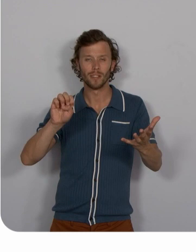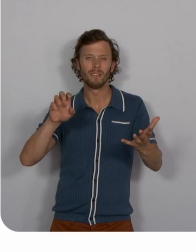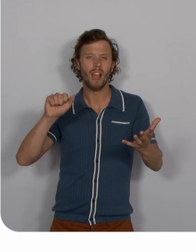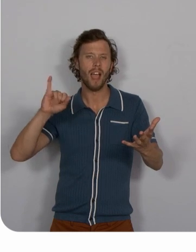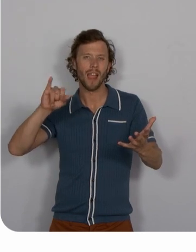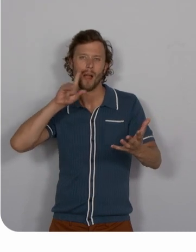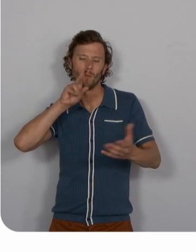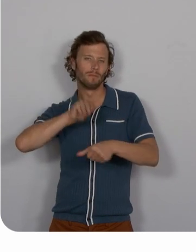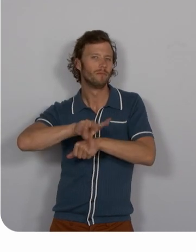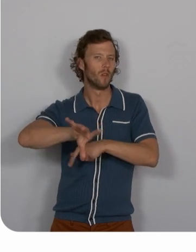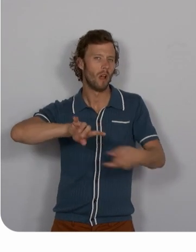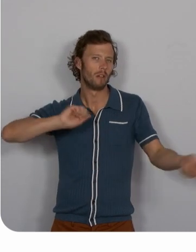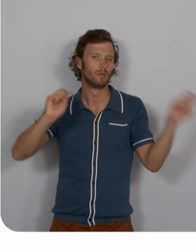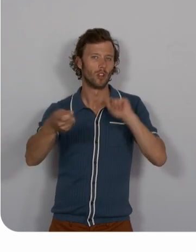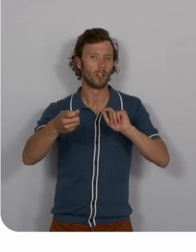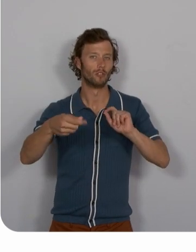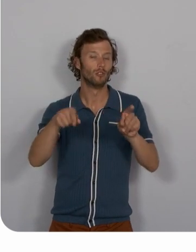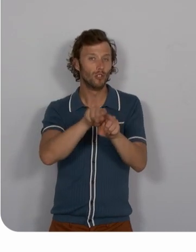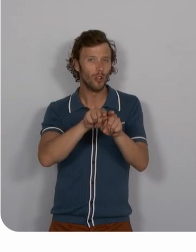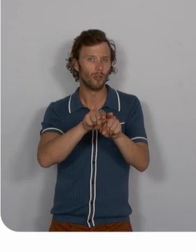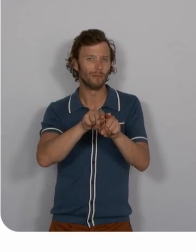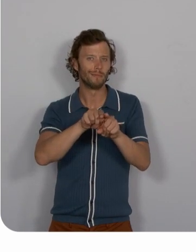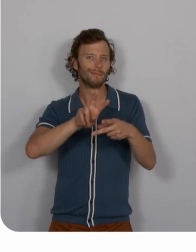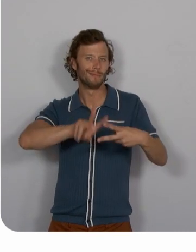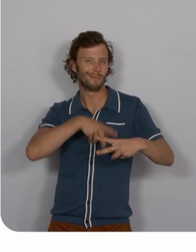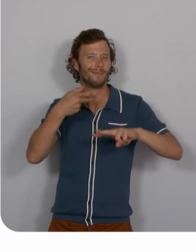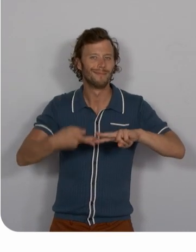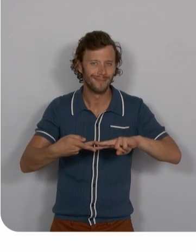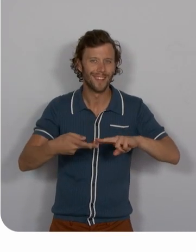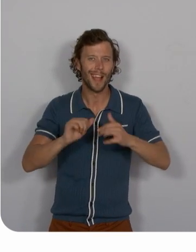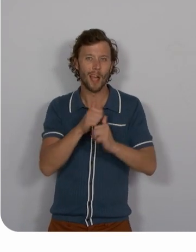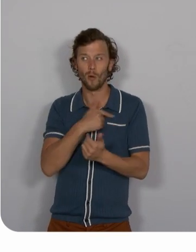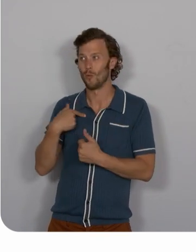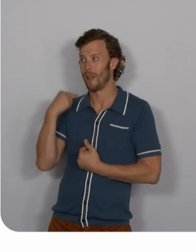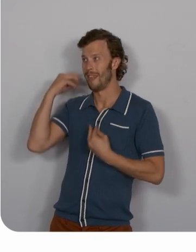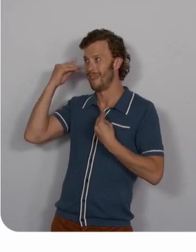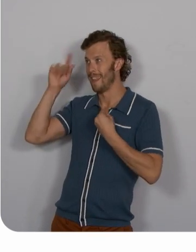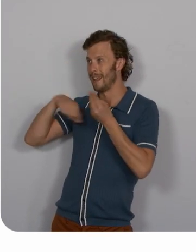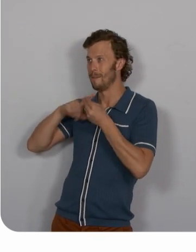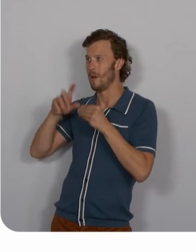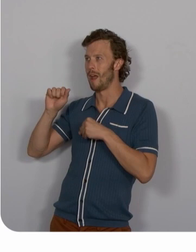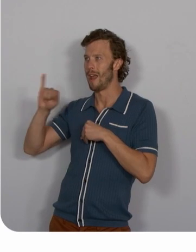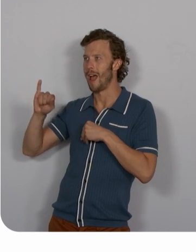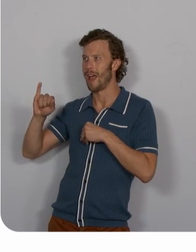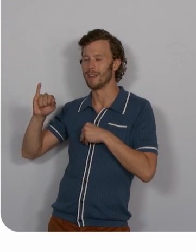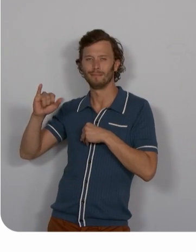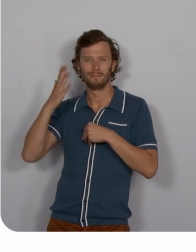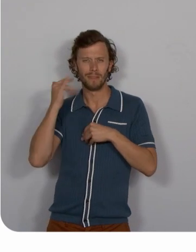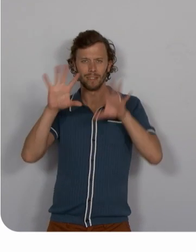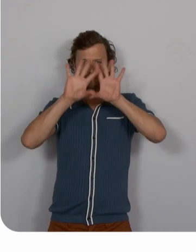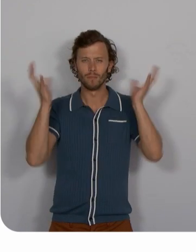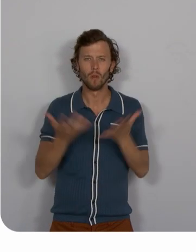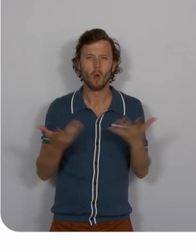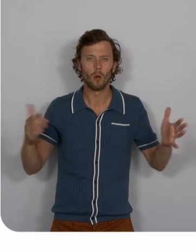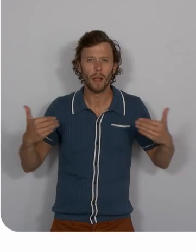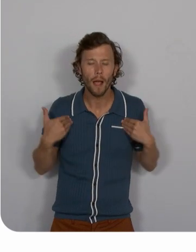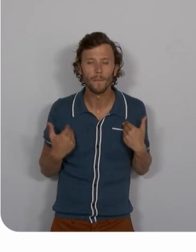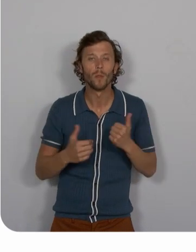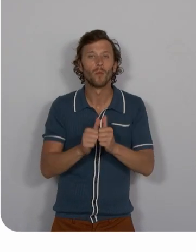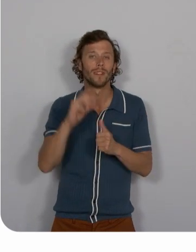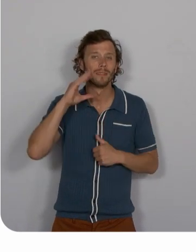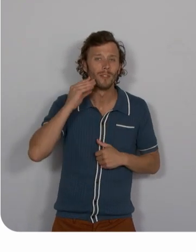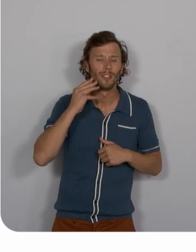that we think about AI, with experiences that span different modalities, form factors,